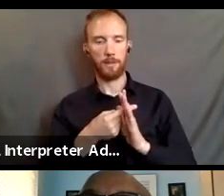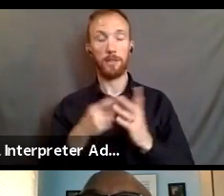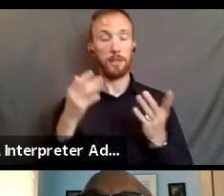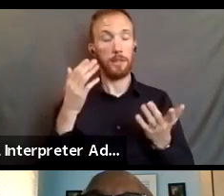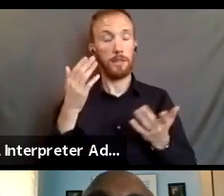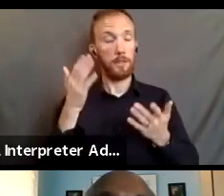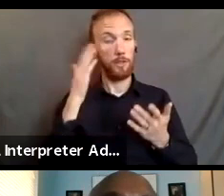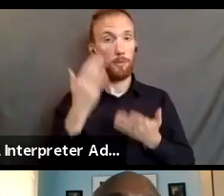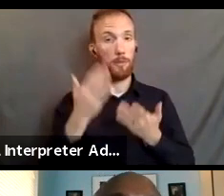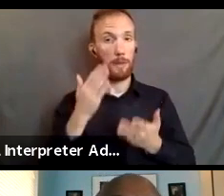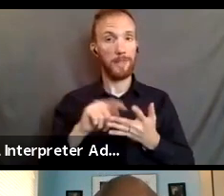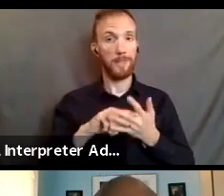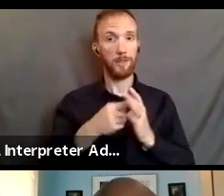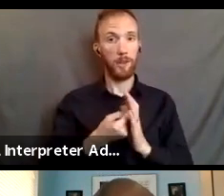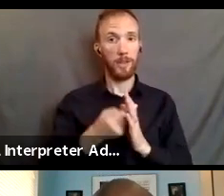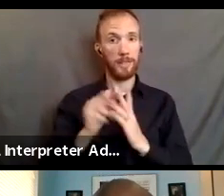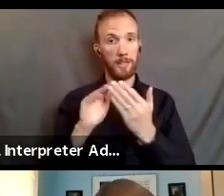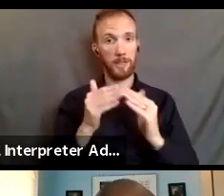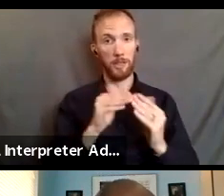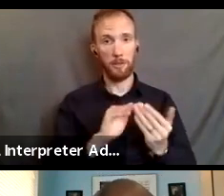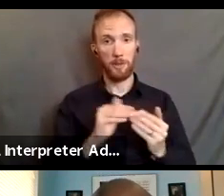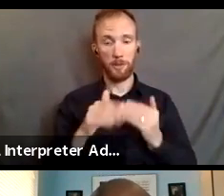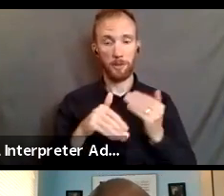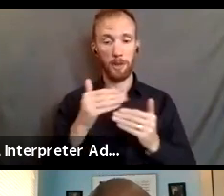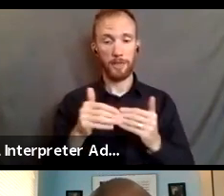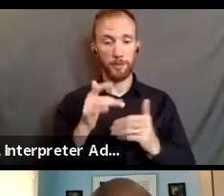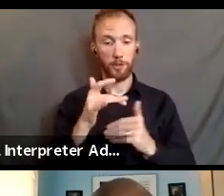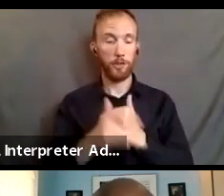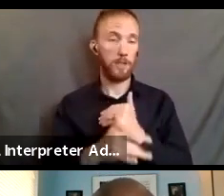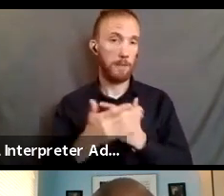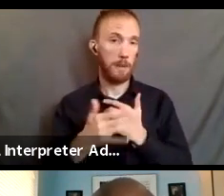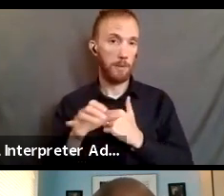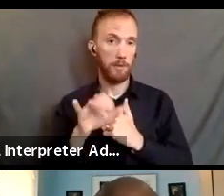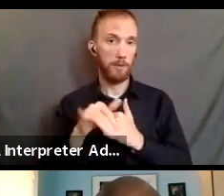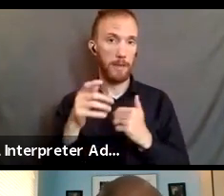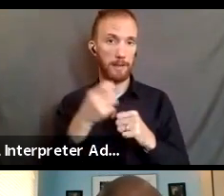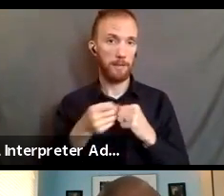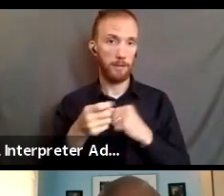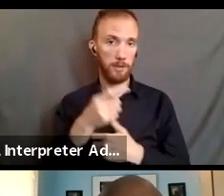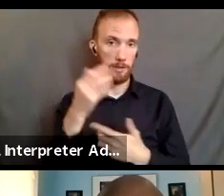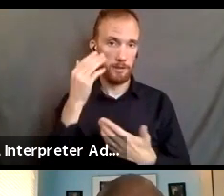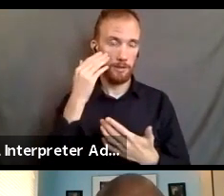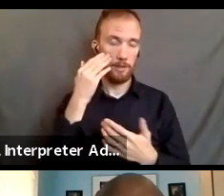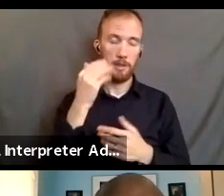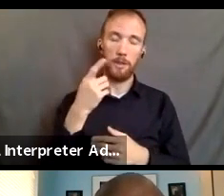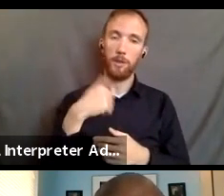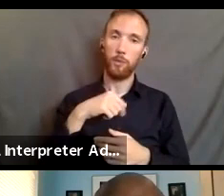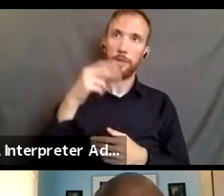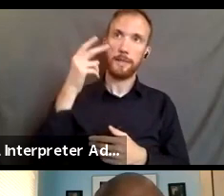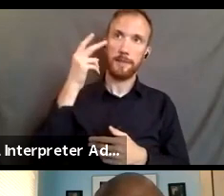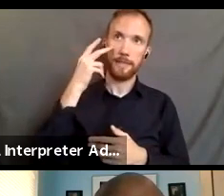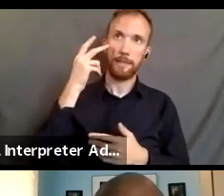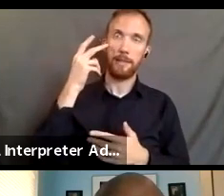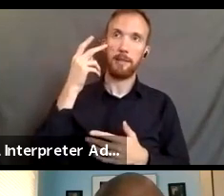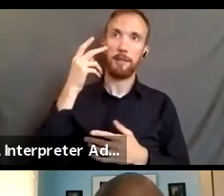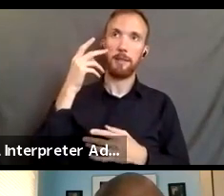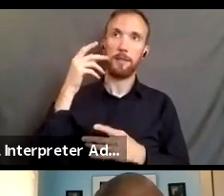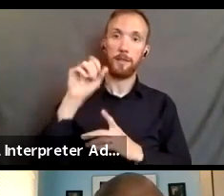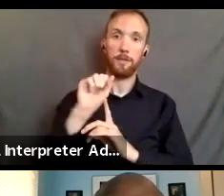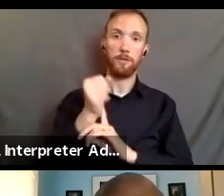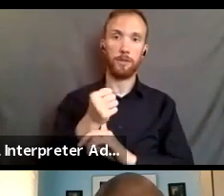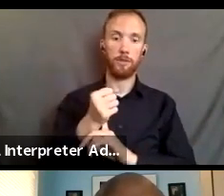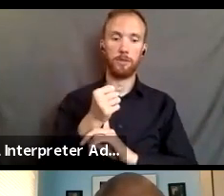a focus as we had next year certainly we encountered uh an environment where we were solely